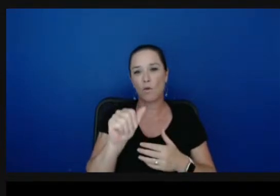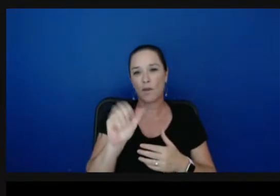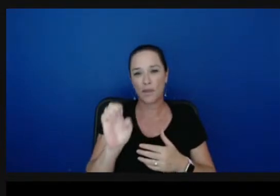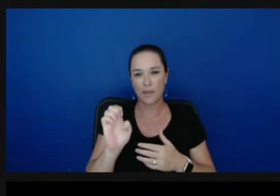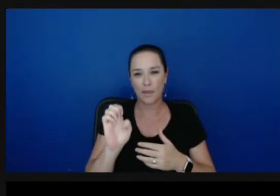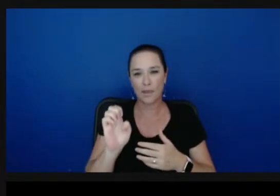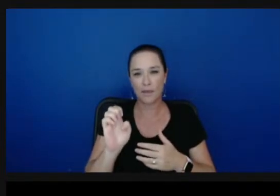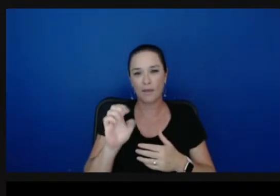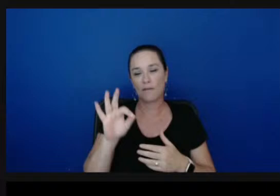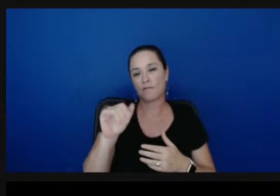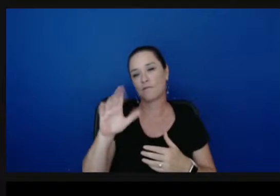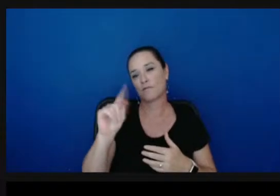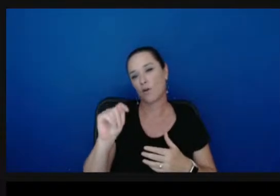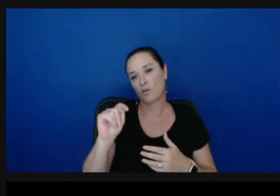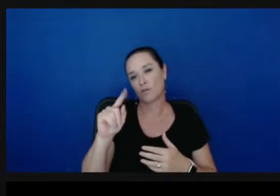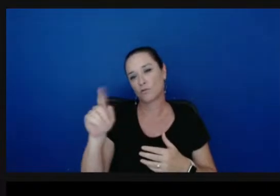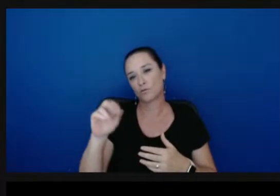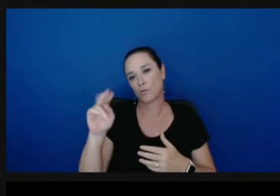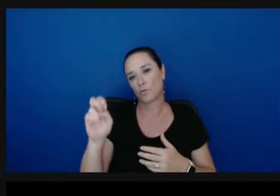zone.